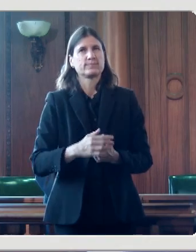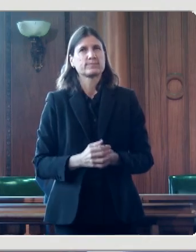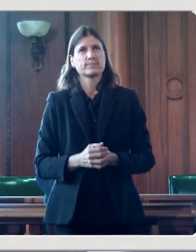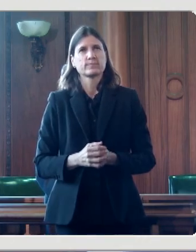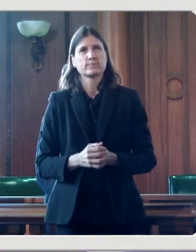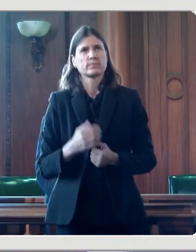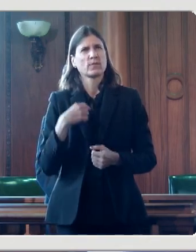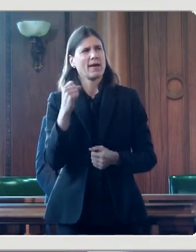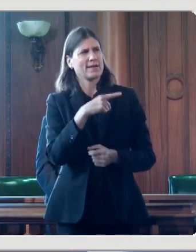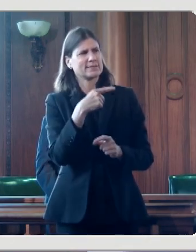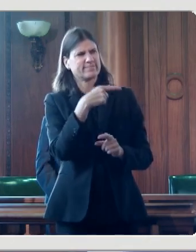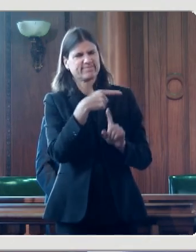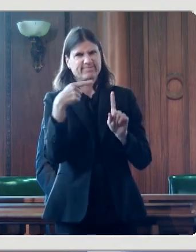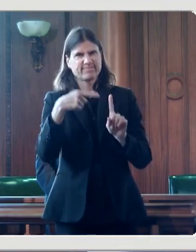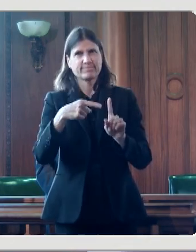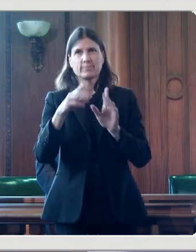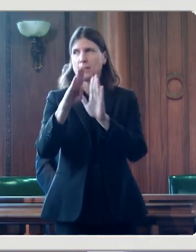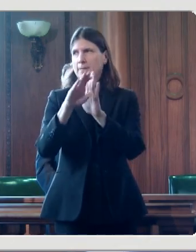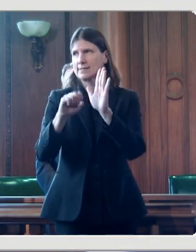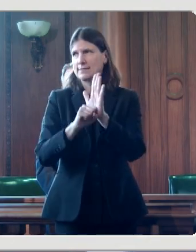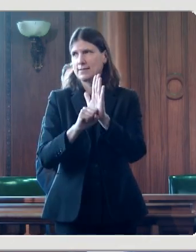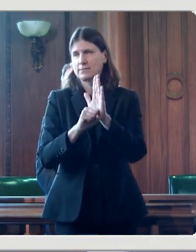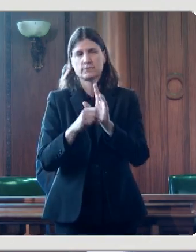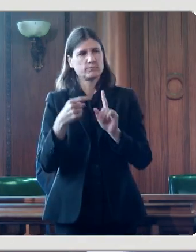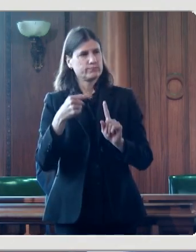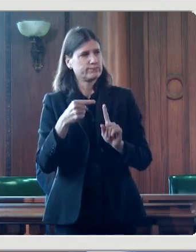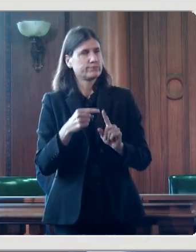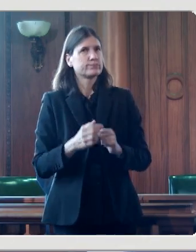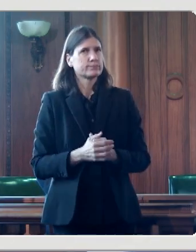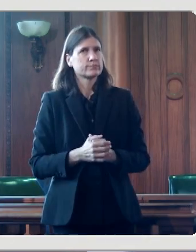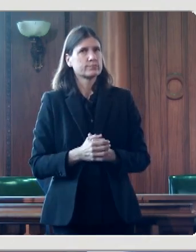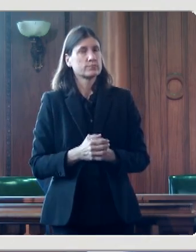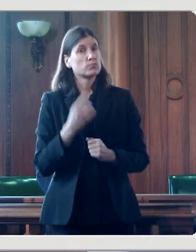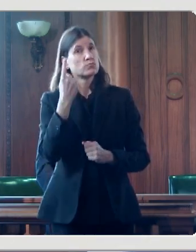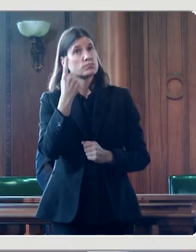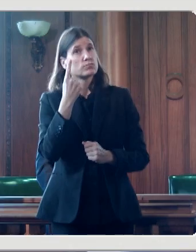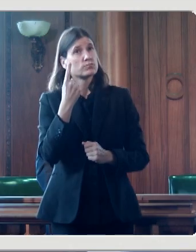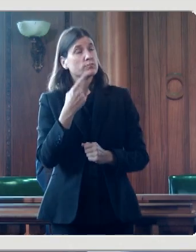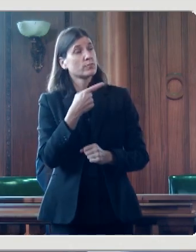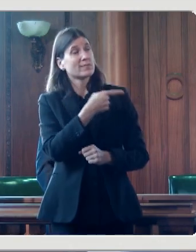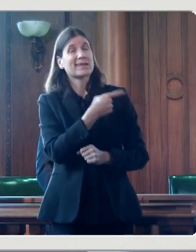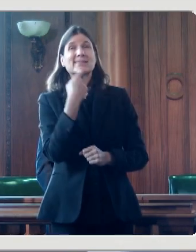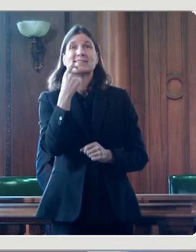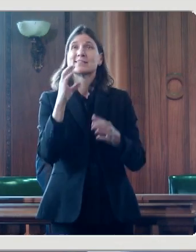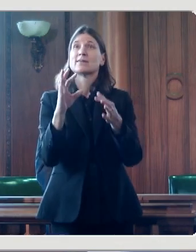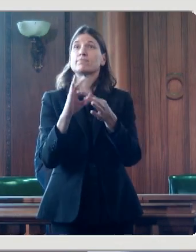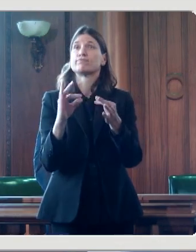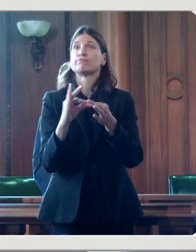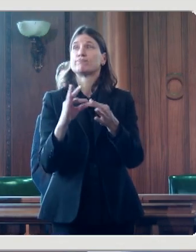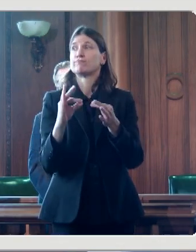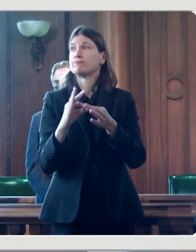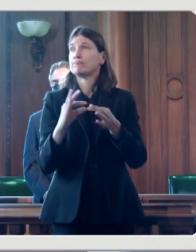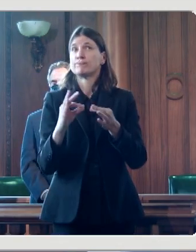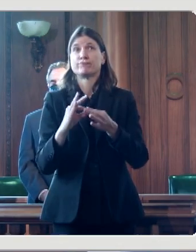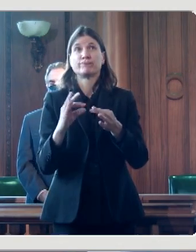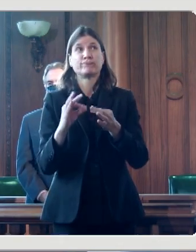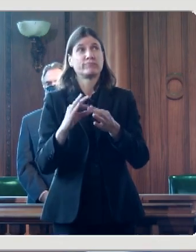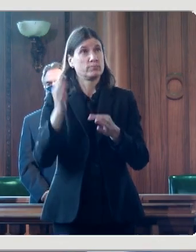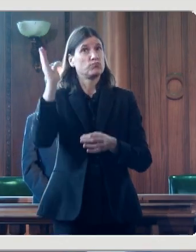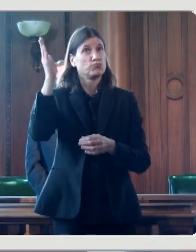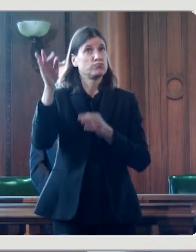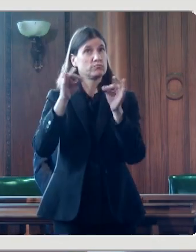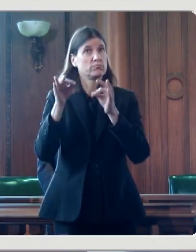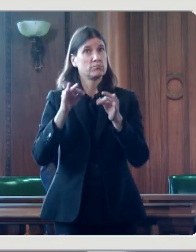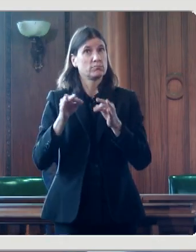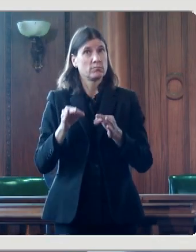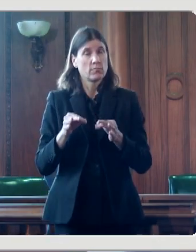I'm curious, you had said that the state has been trying to distribute its patient load a little bit more